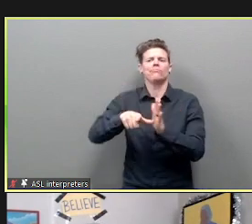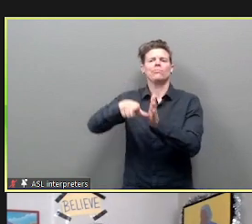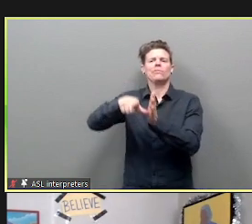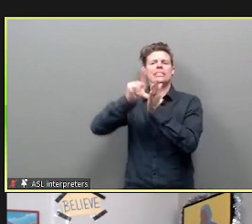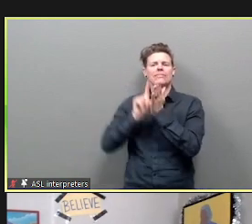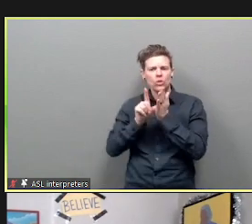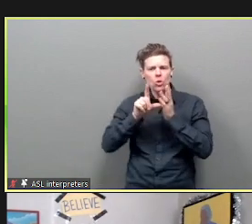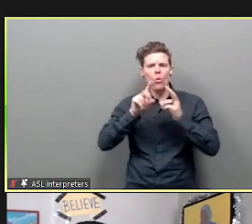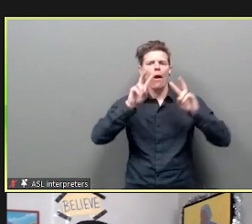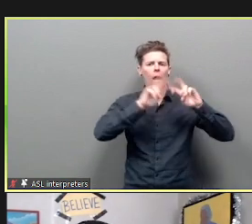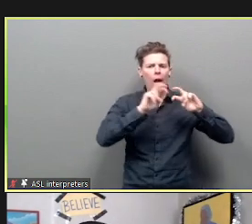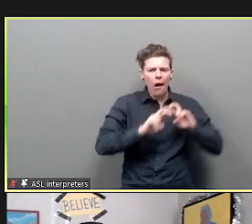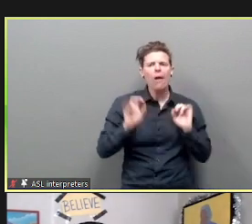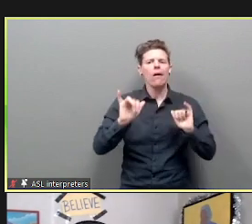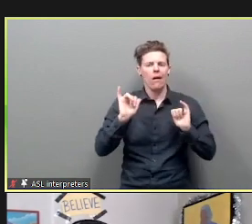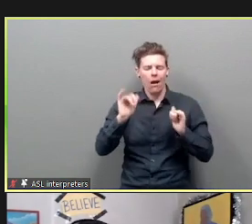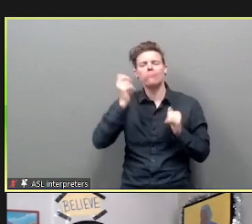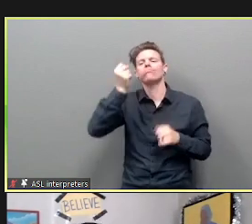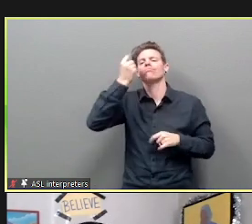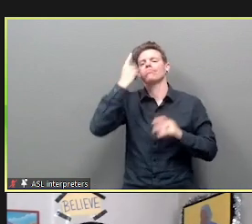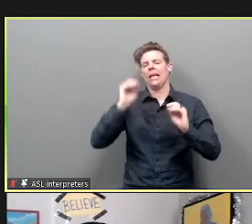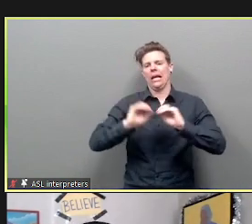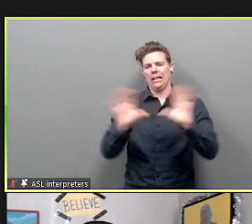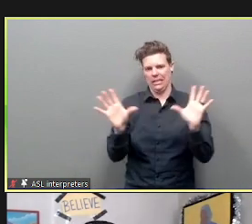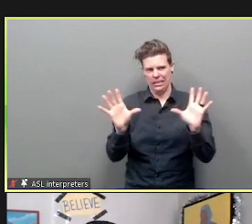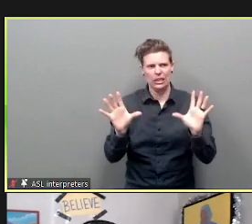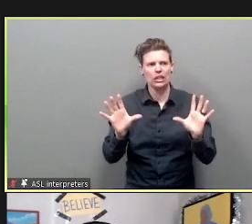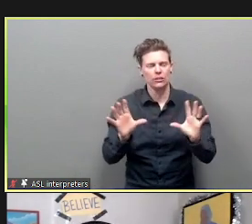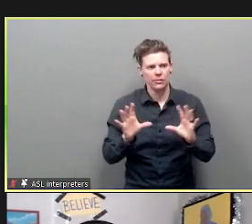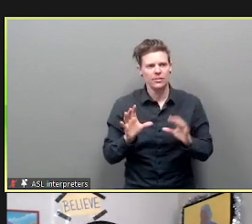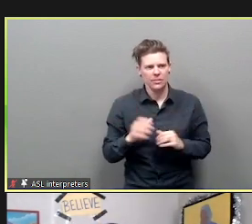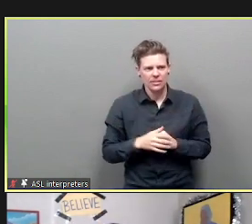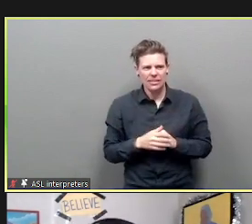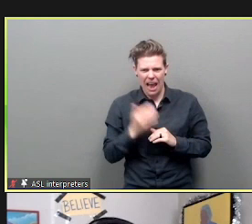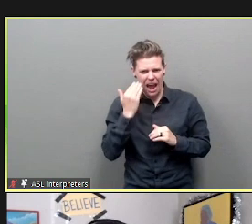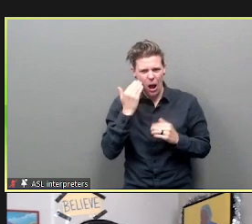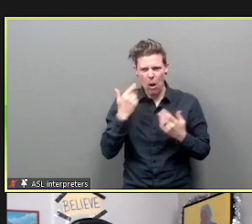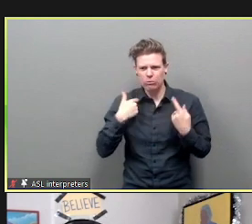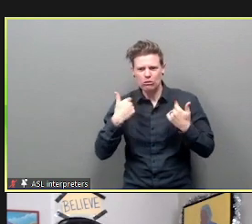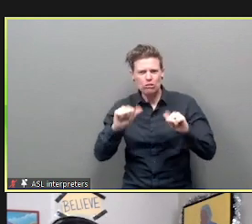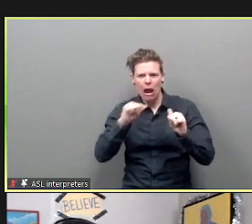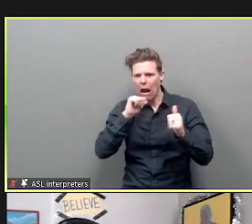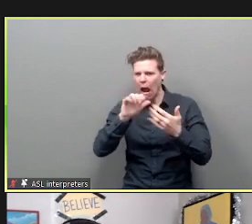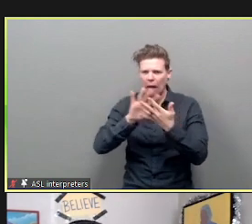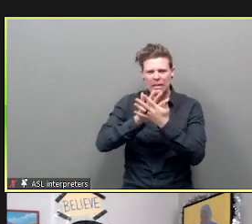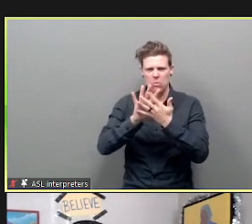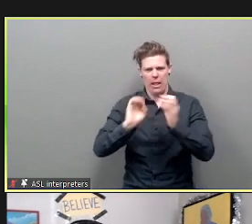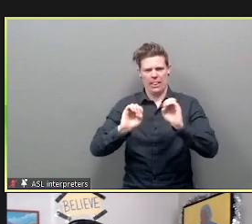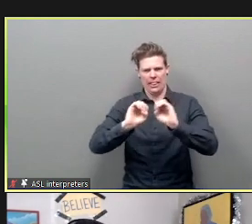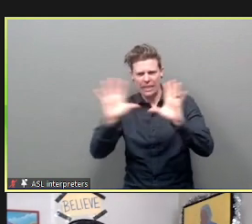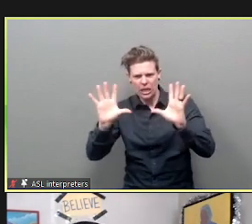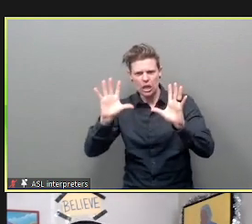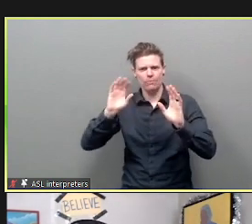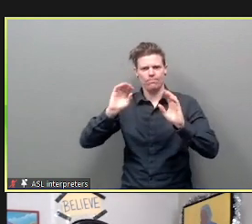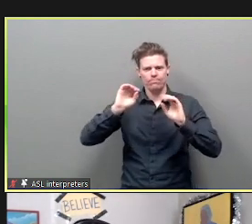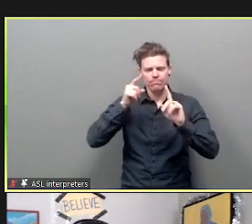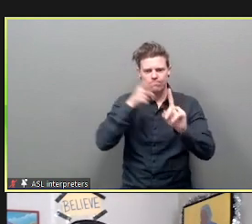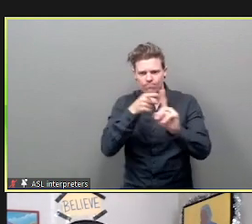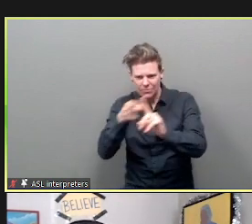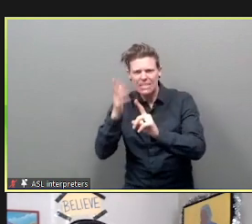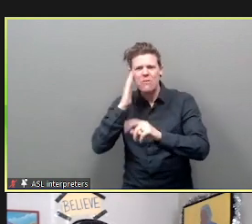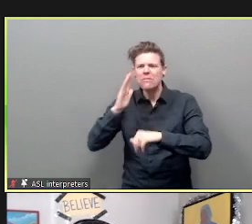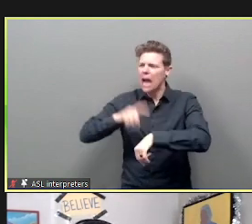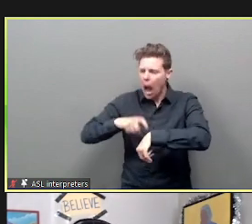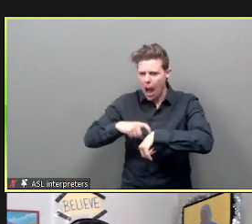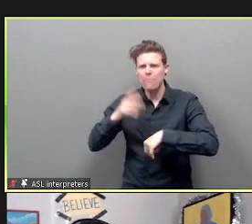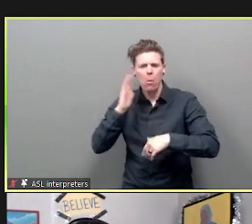confusing to us too. We actually took a long time, and thanks to, I'll just give a shout out to Liesl Gonzalez, our vaccine community